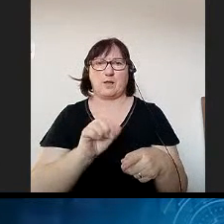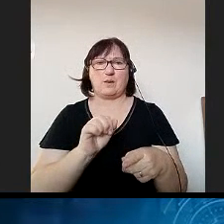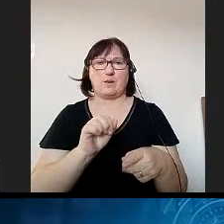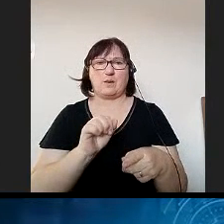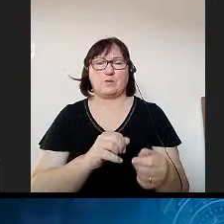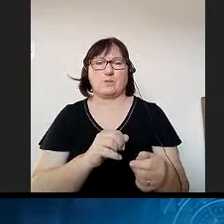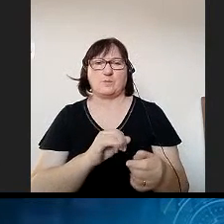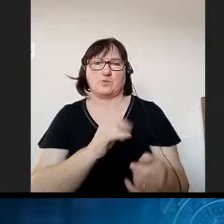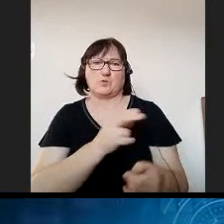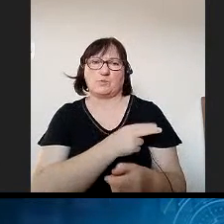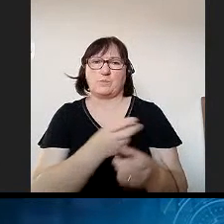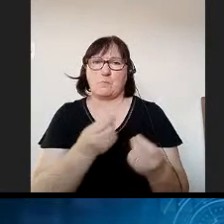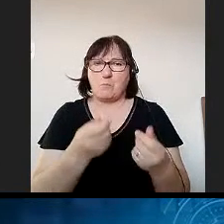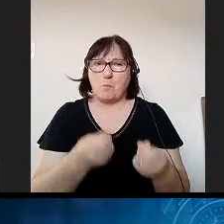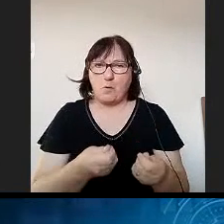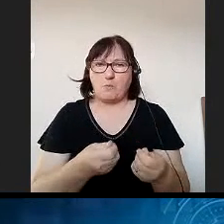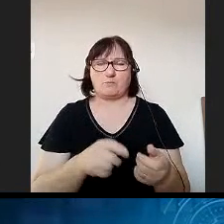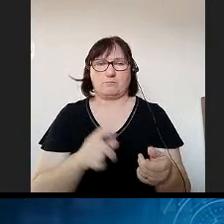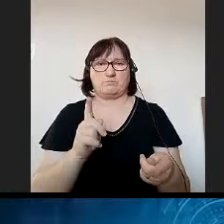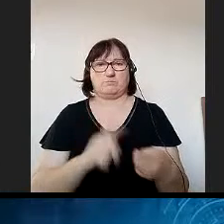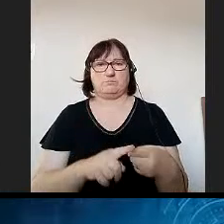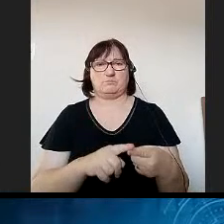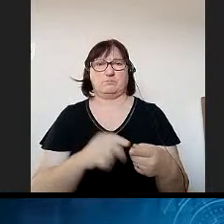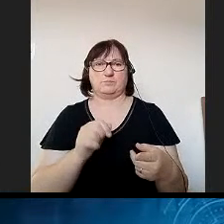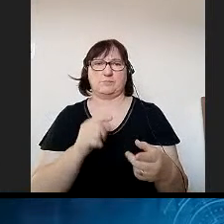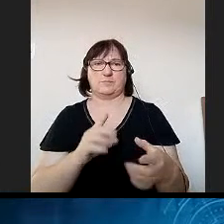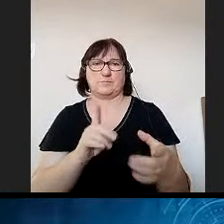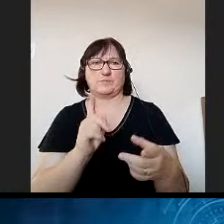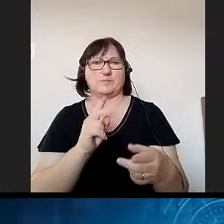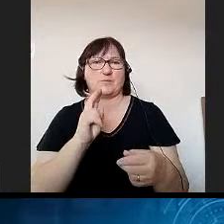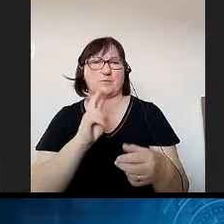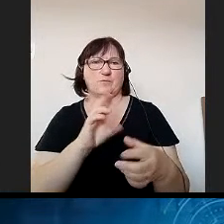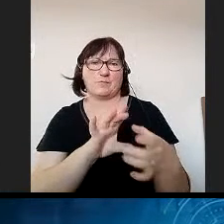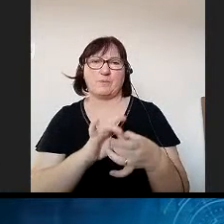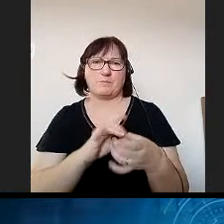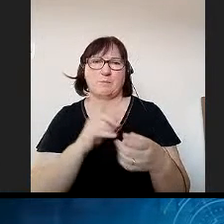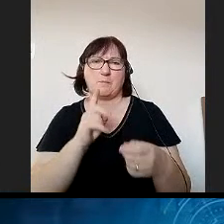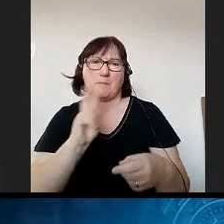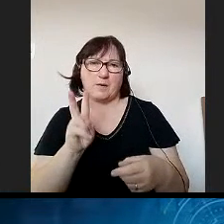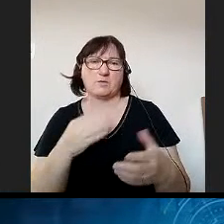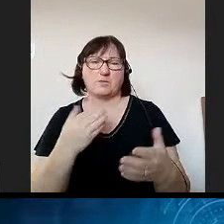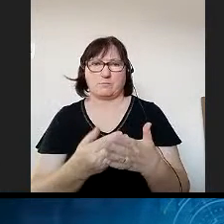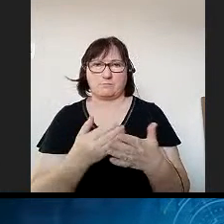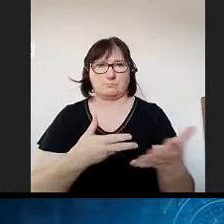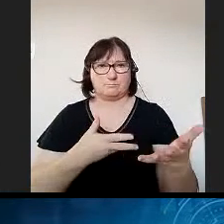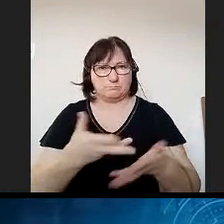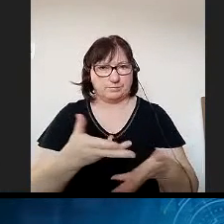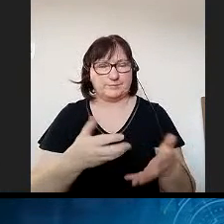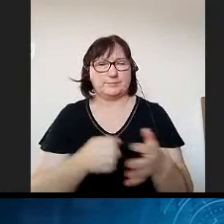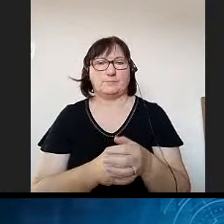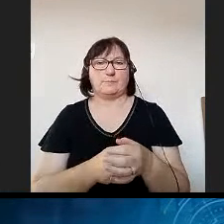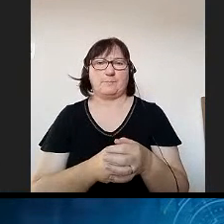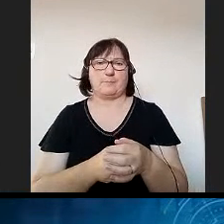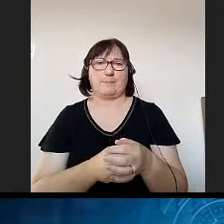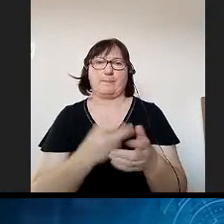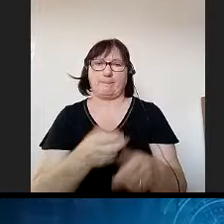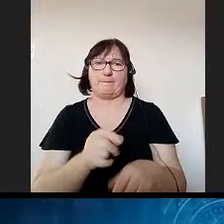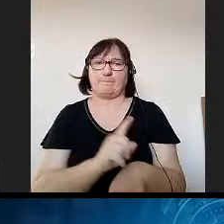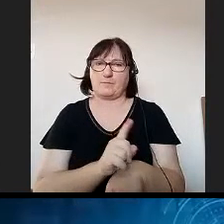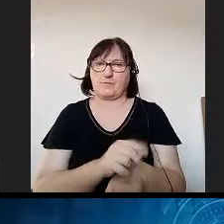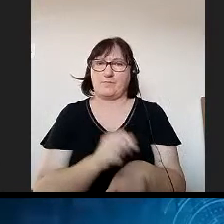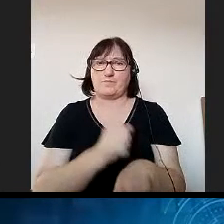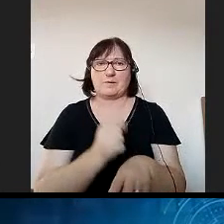allocated a customs relationship manager. There's, in some instances, an opportunity for you to have inspections of